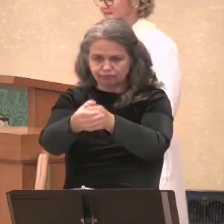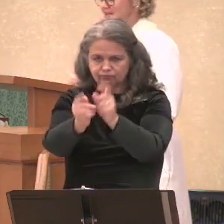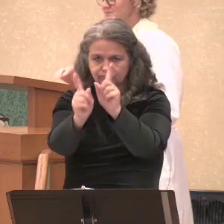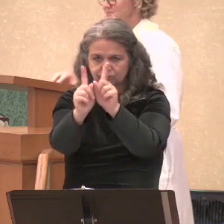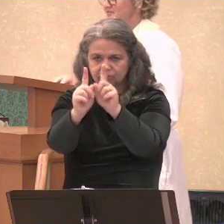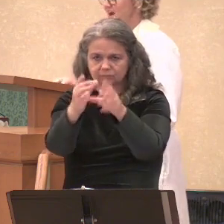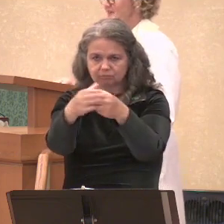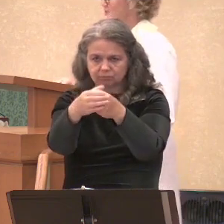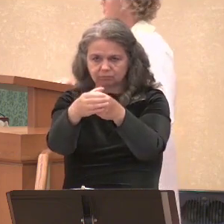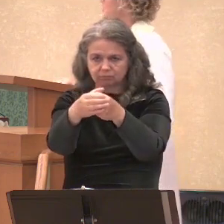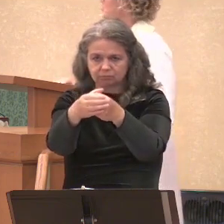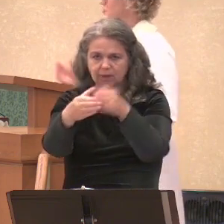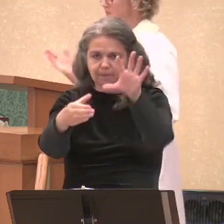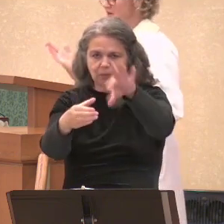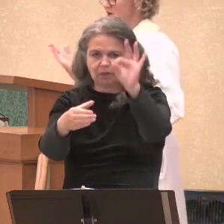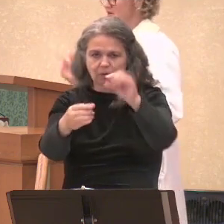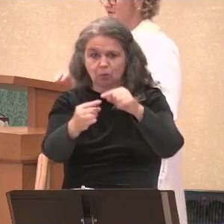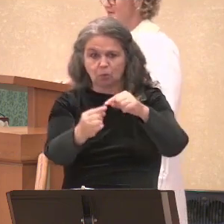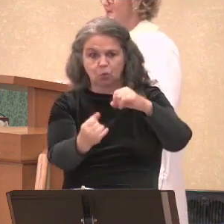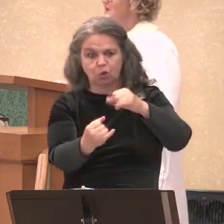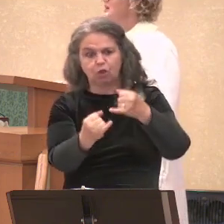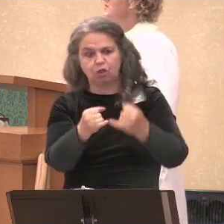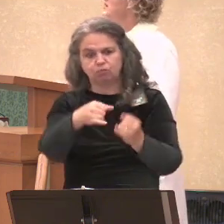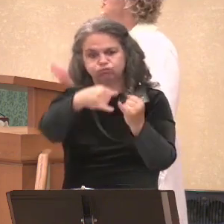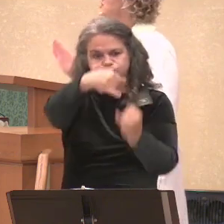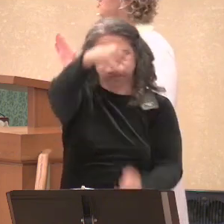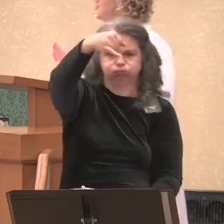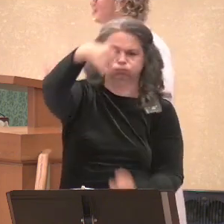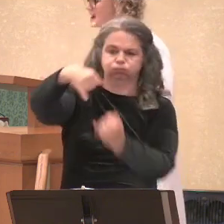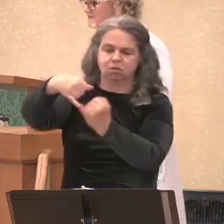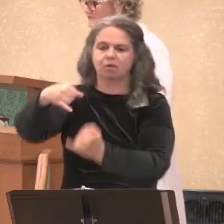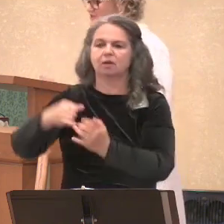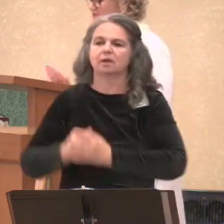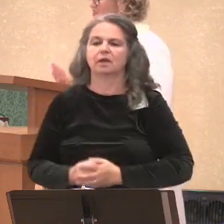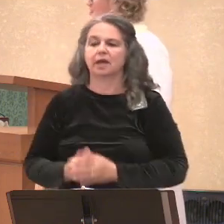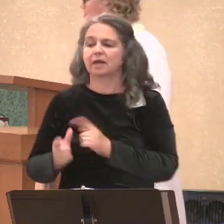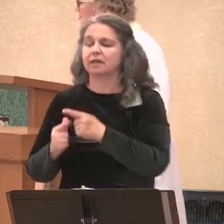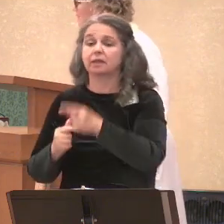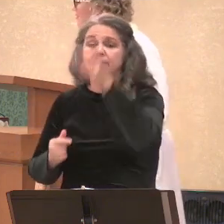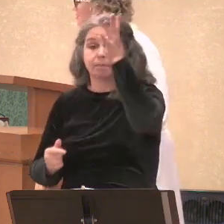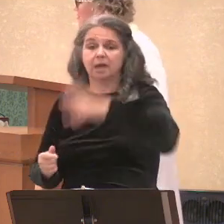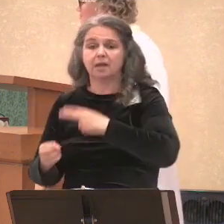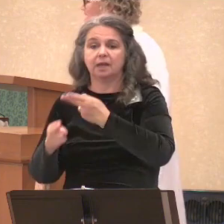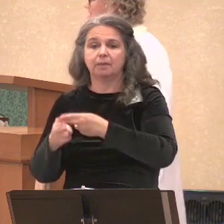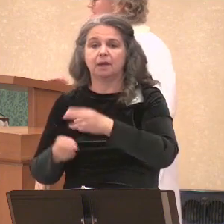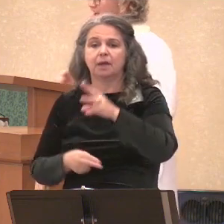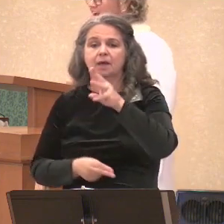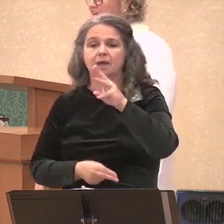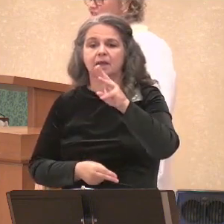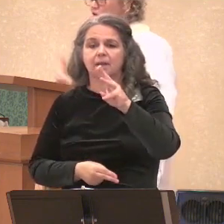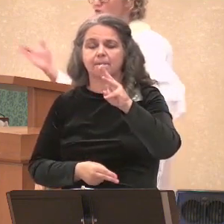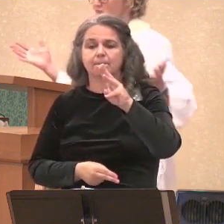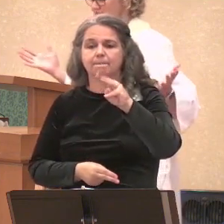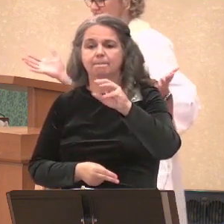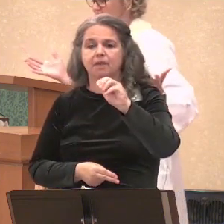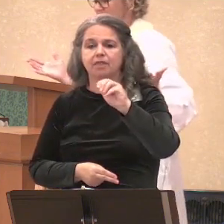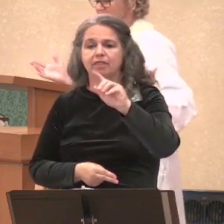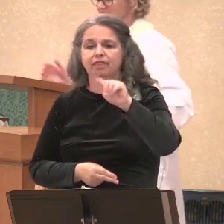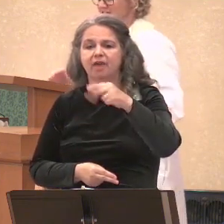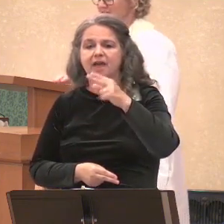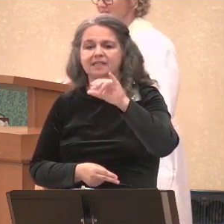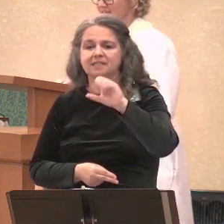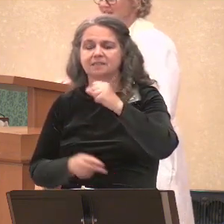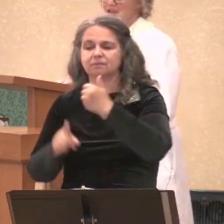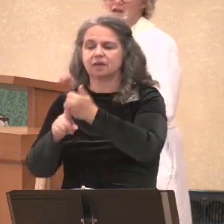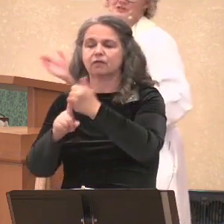man named Matthias was the winner. But you never hear about him again in the whole rest of the